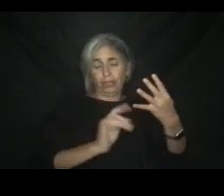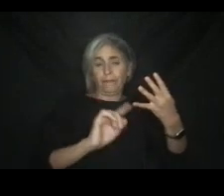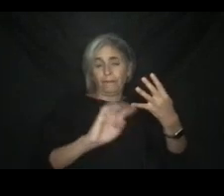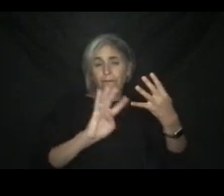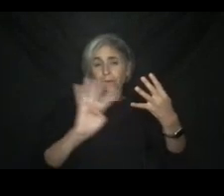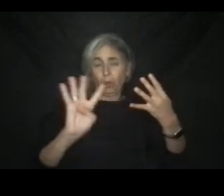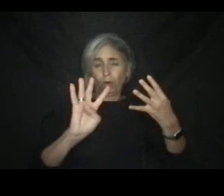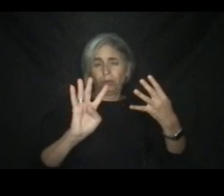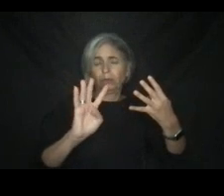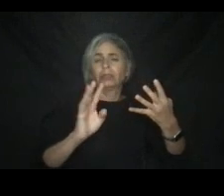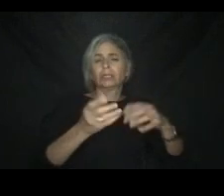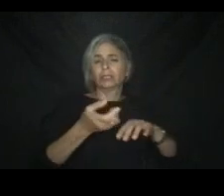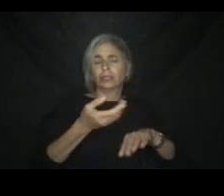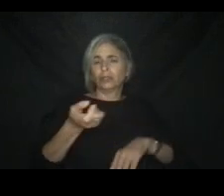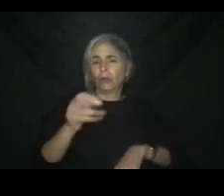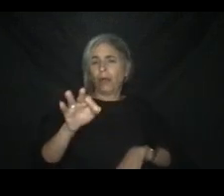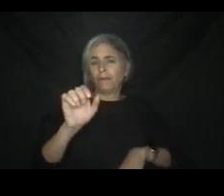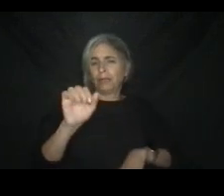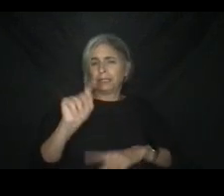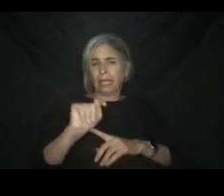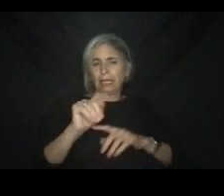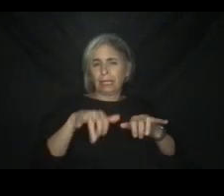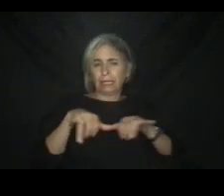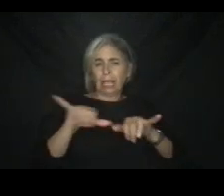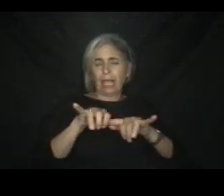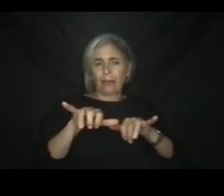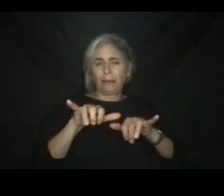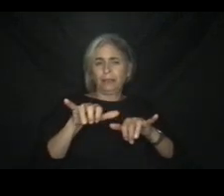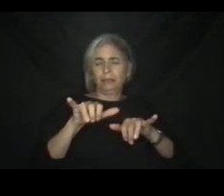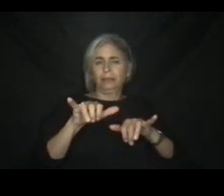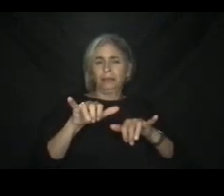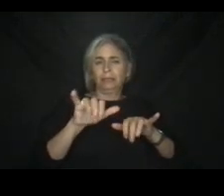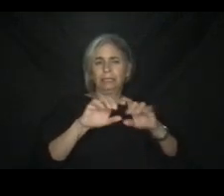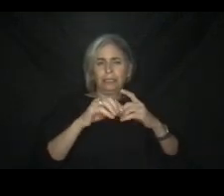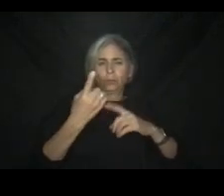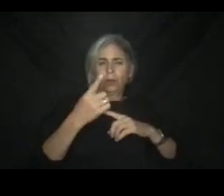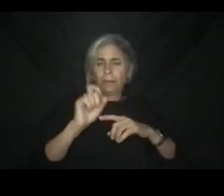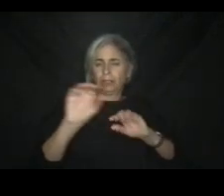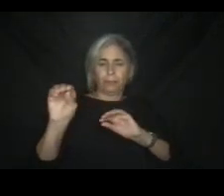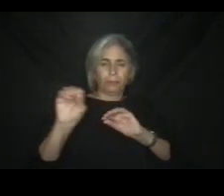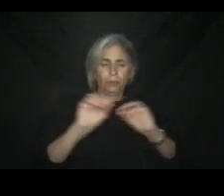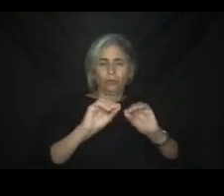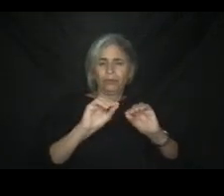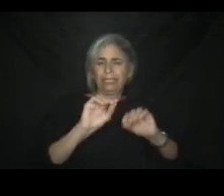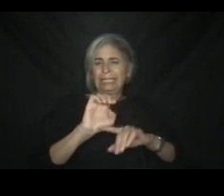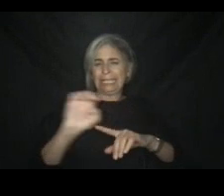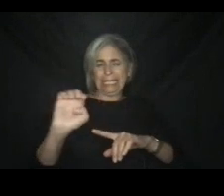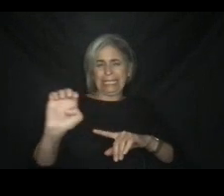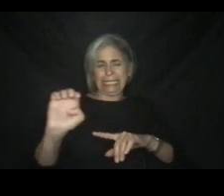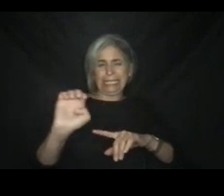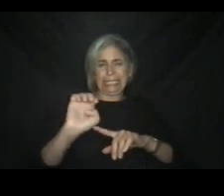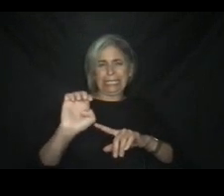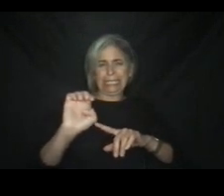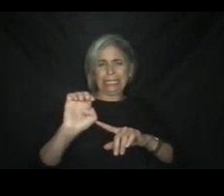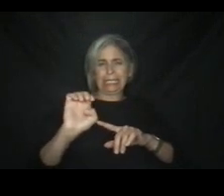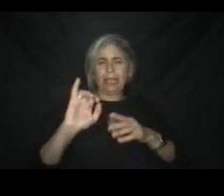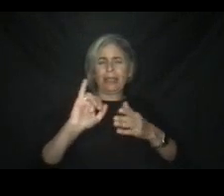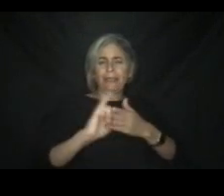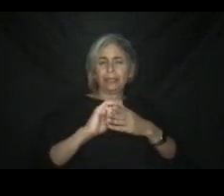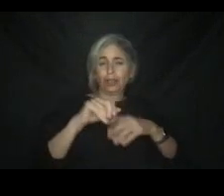So to offset the loss of Renaissance Commons, District 1 must migrate east. In alternatives 2 and 3, this was north of Boynton